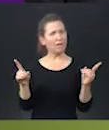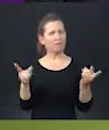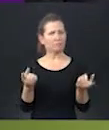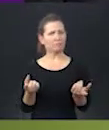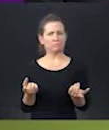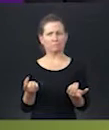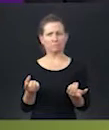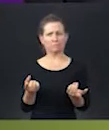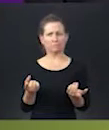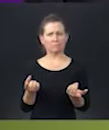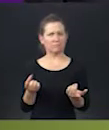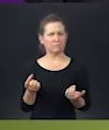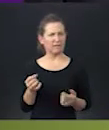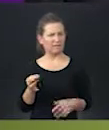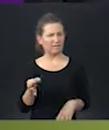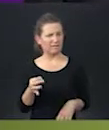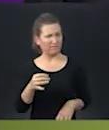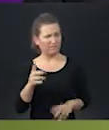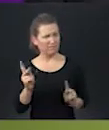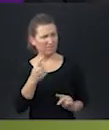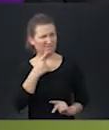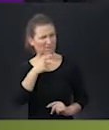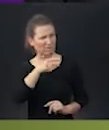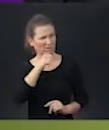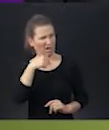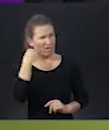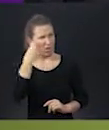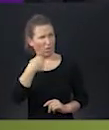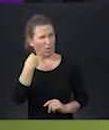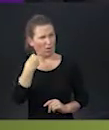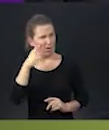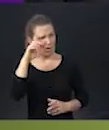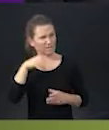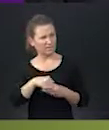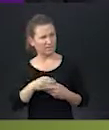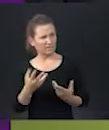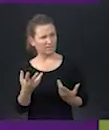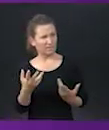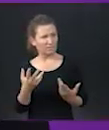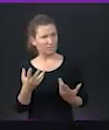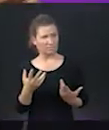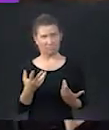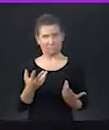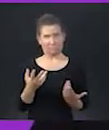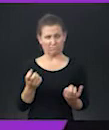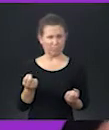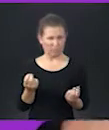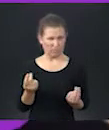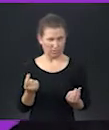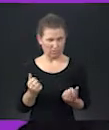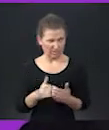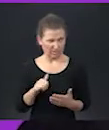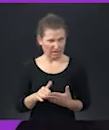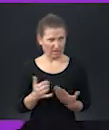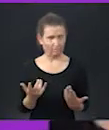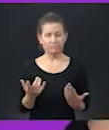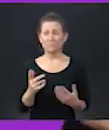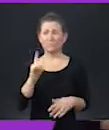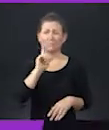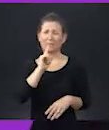what am I supposed to do with, you don't look autistic? I mean, okay. Oh, every day is a